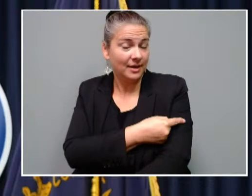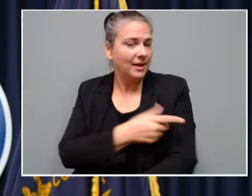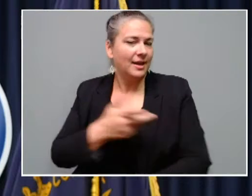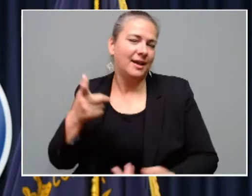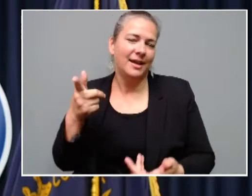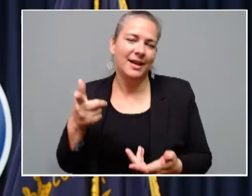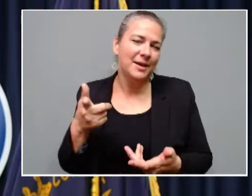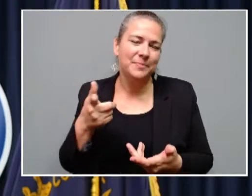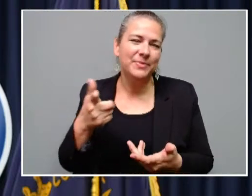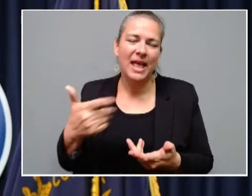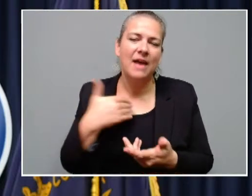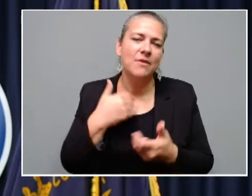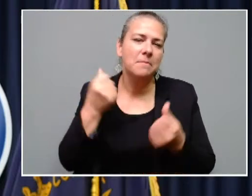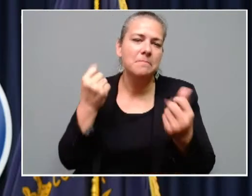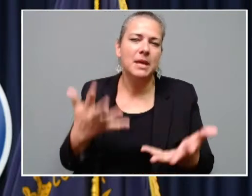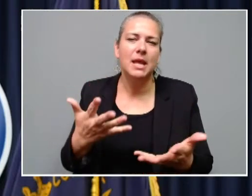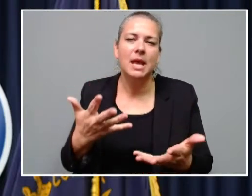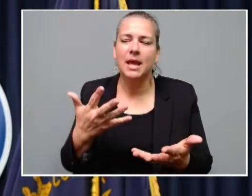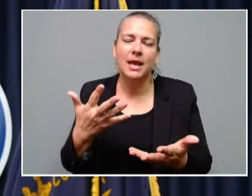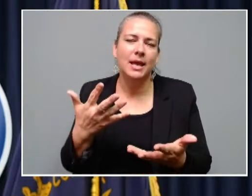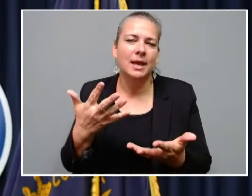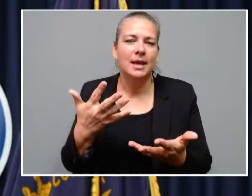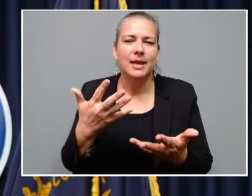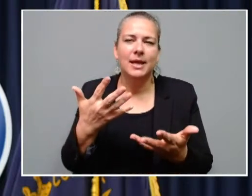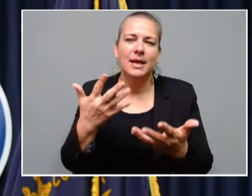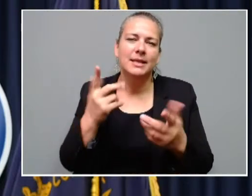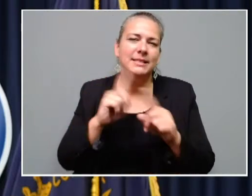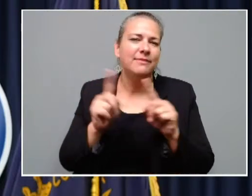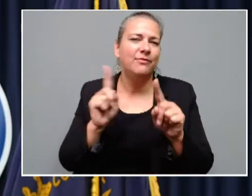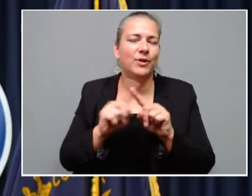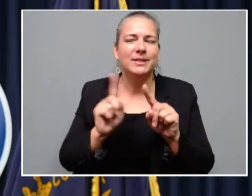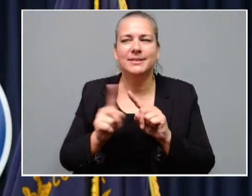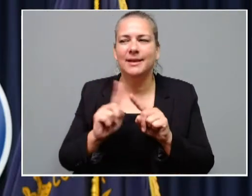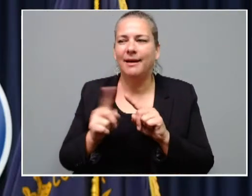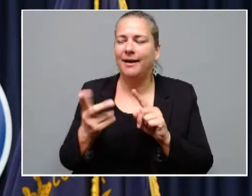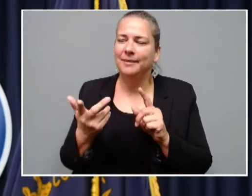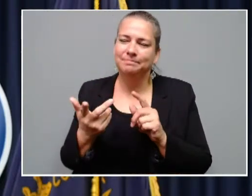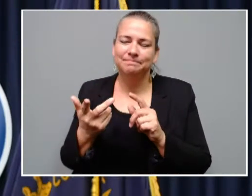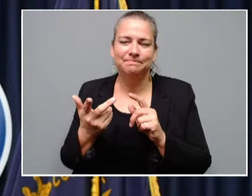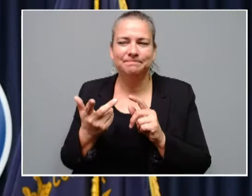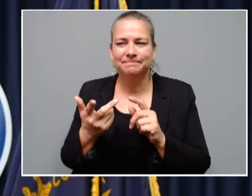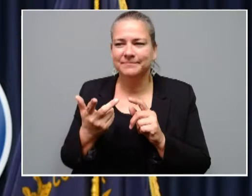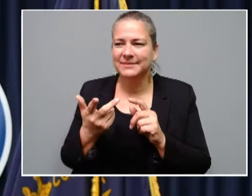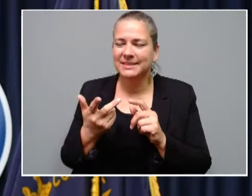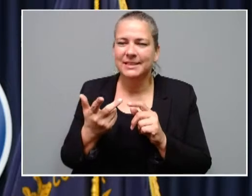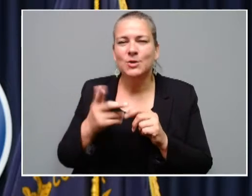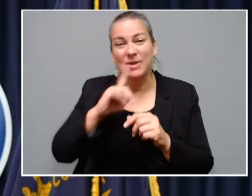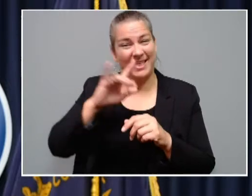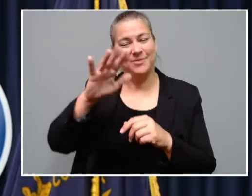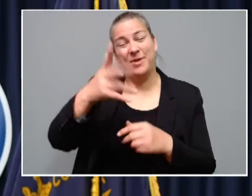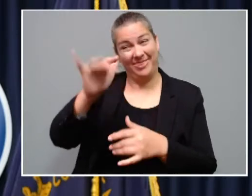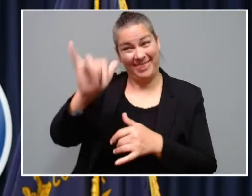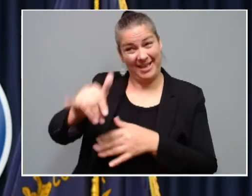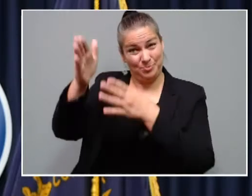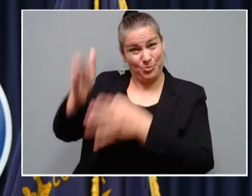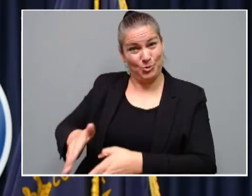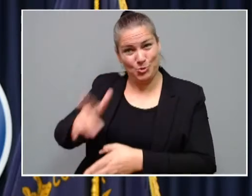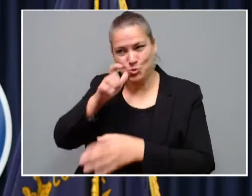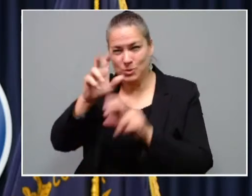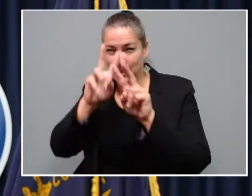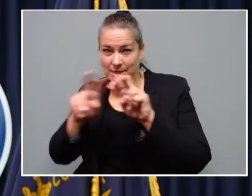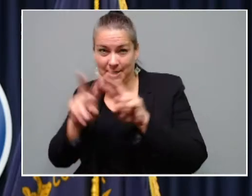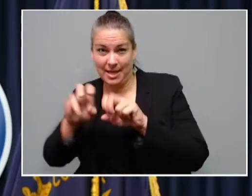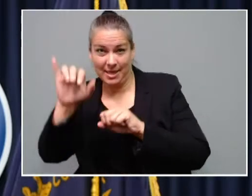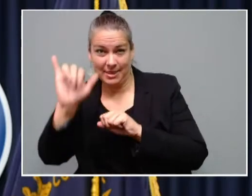set analysis. And I think that even the person who did that analysis says, yes, we should have tried it, but I do